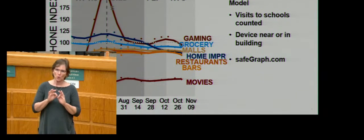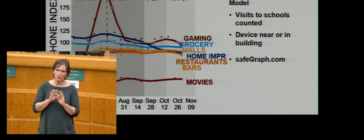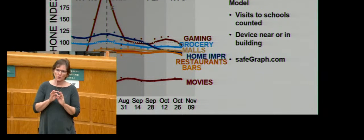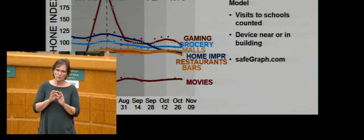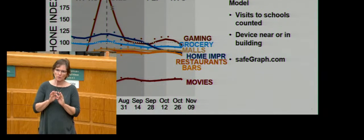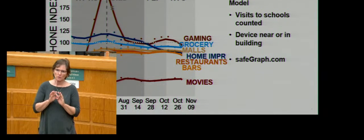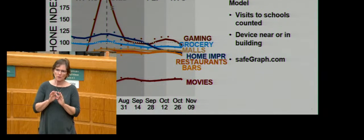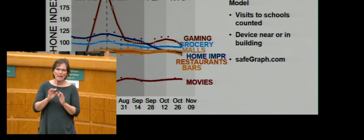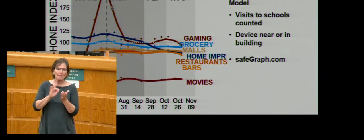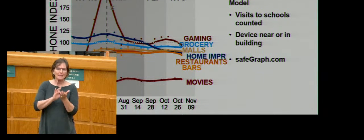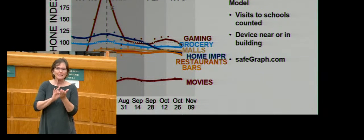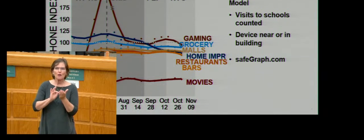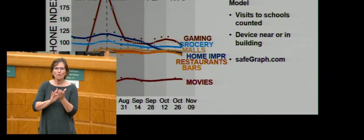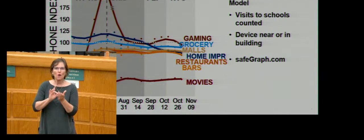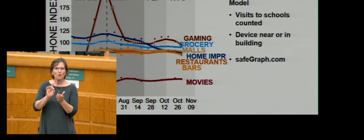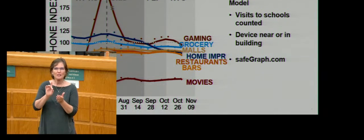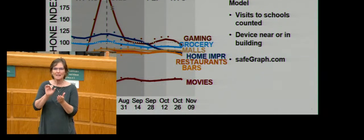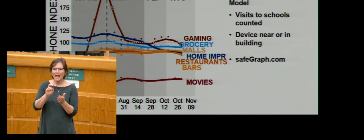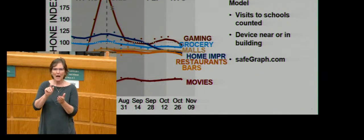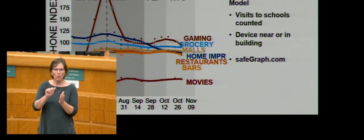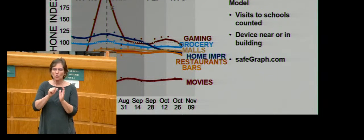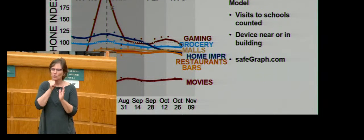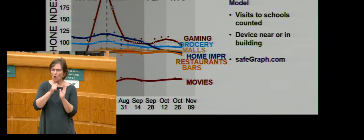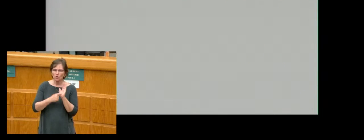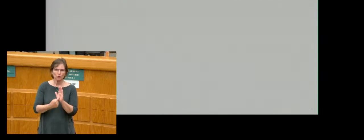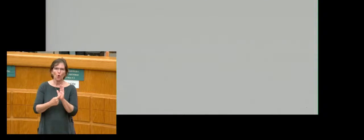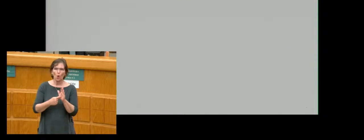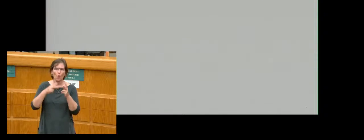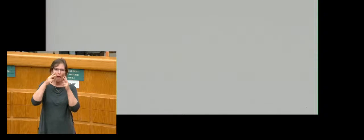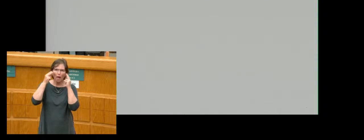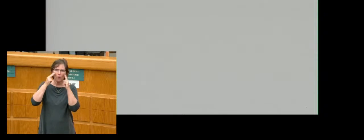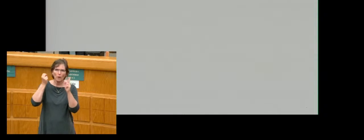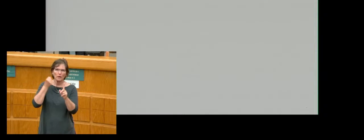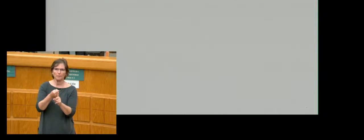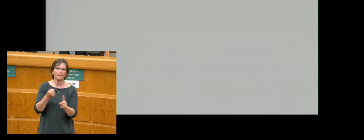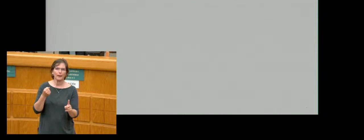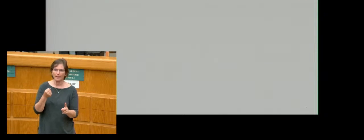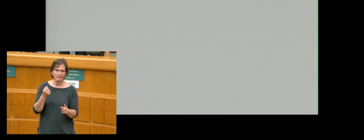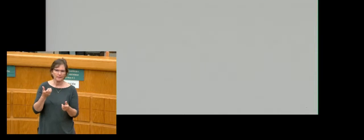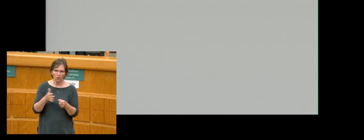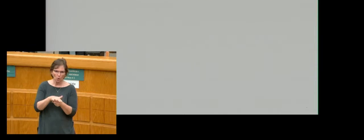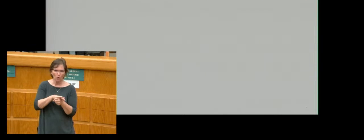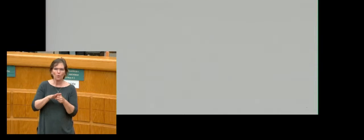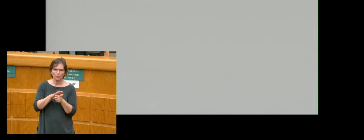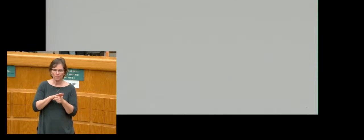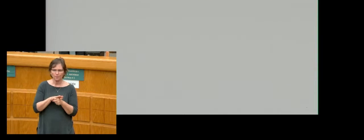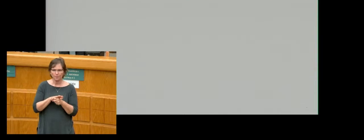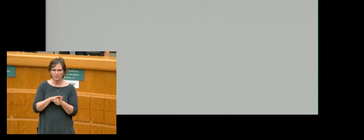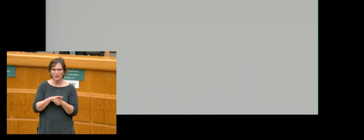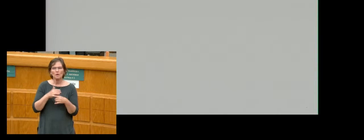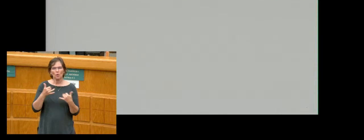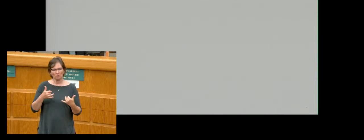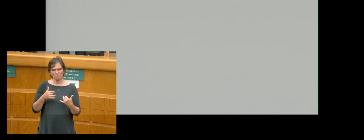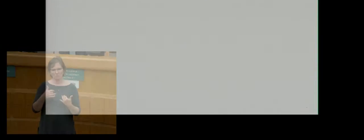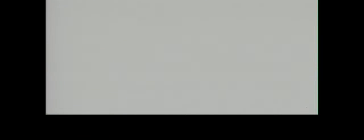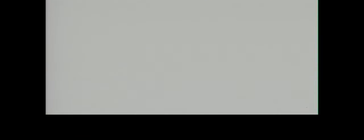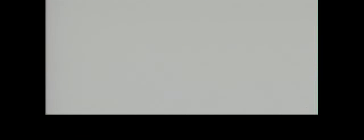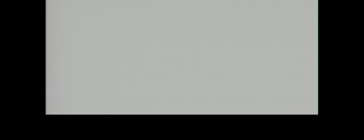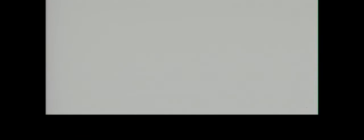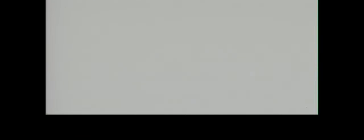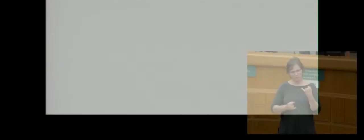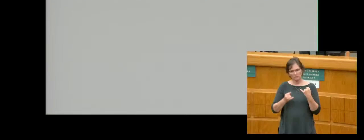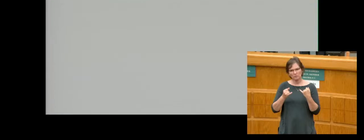it's more decisions that are getting made by us that you can't detect with a cell